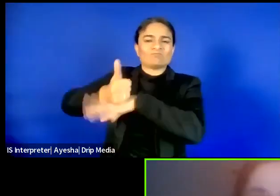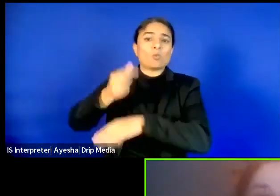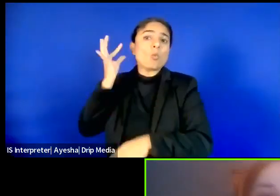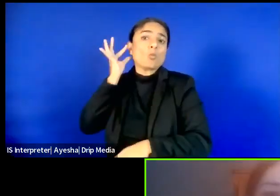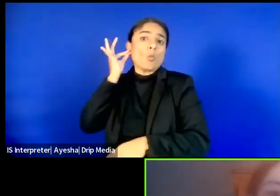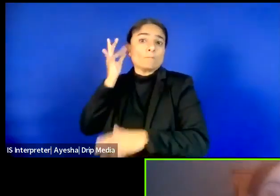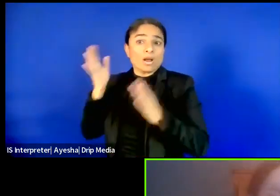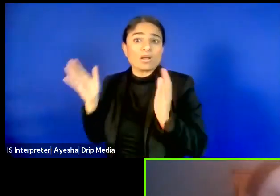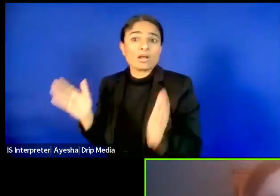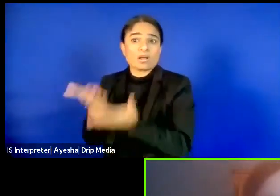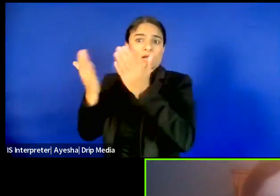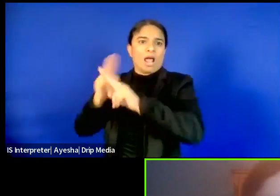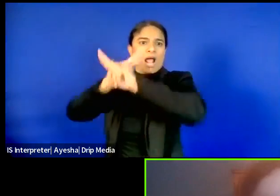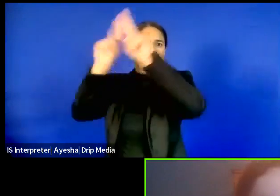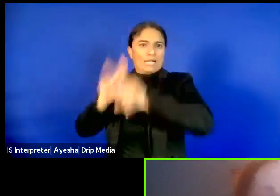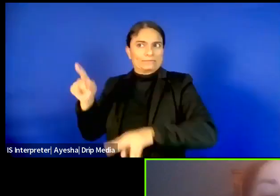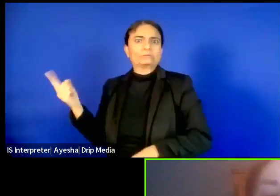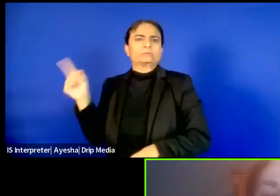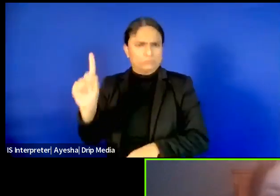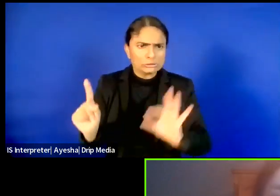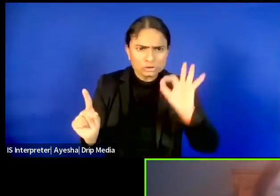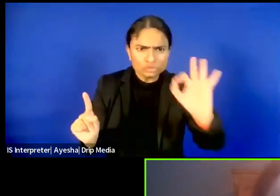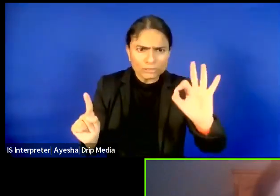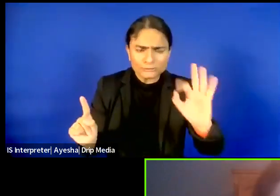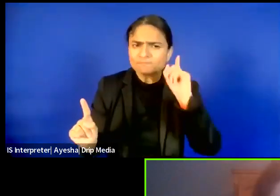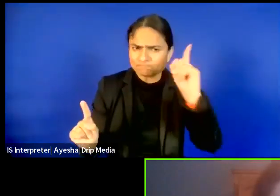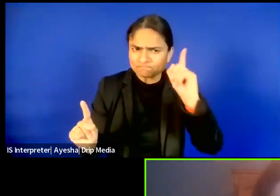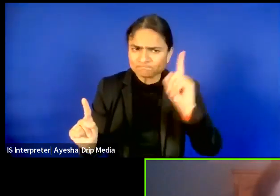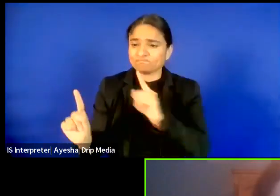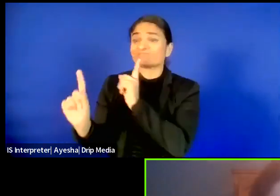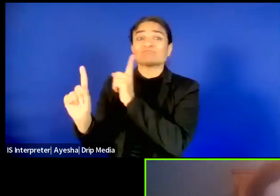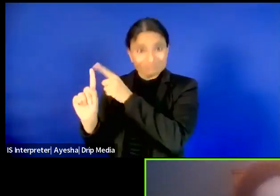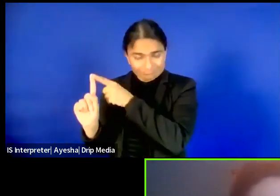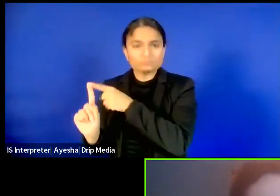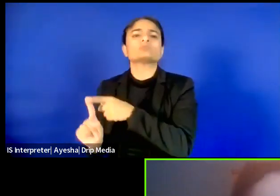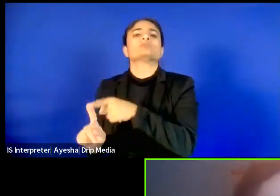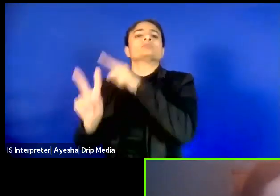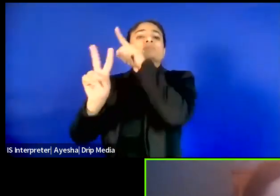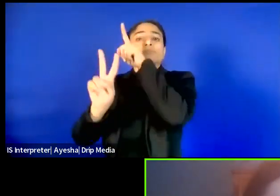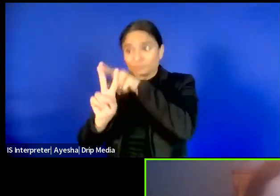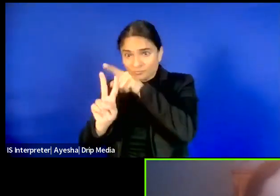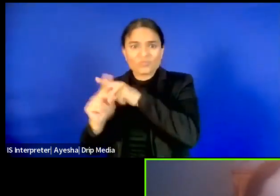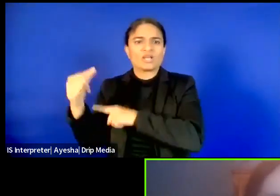Oforiwa, who is also present here today. Unfortunately, Getty has been having